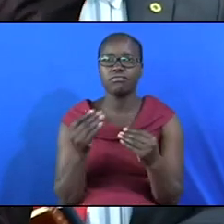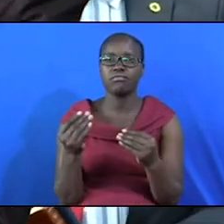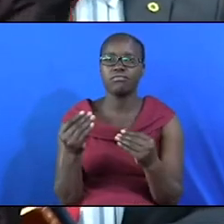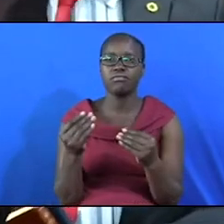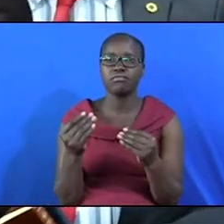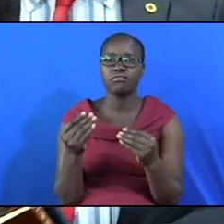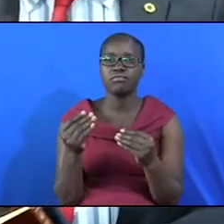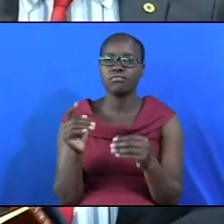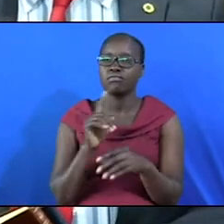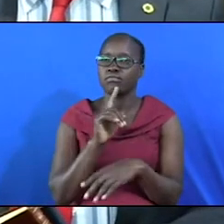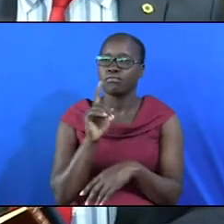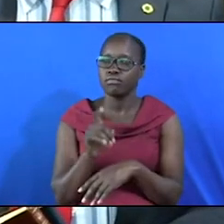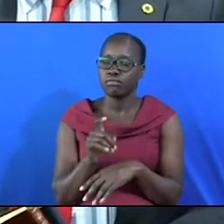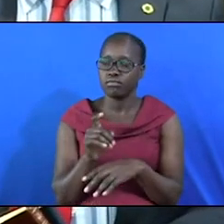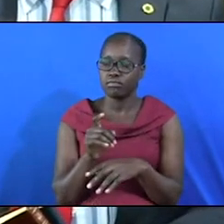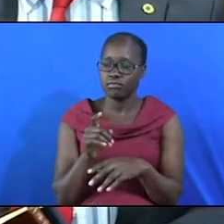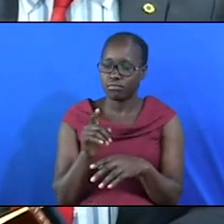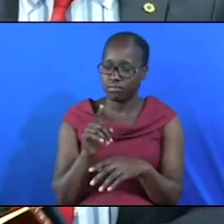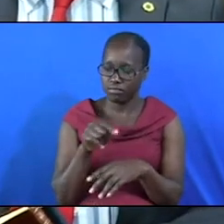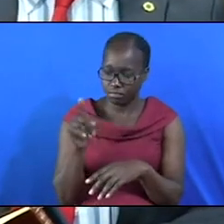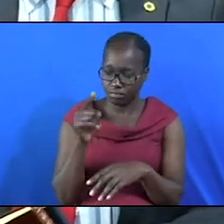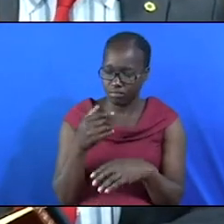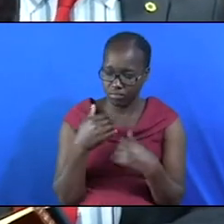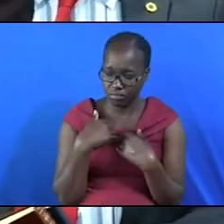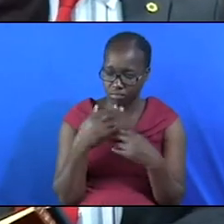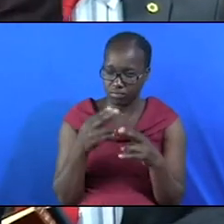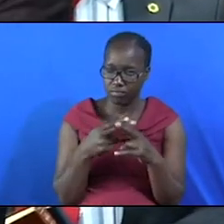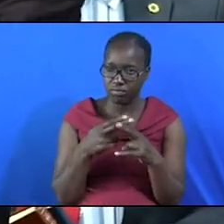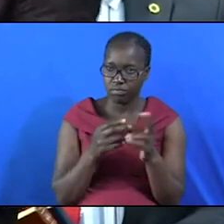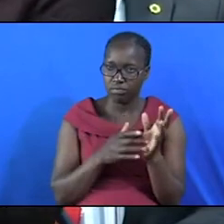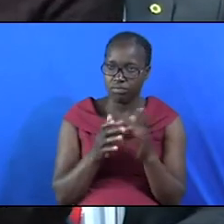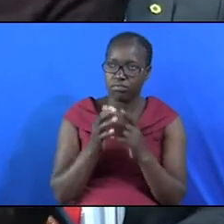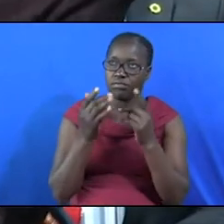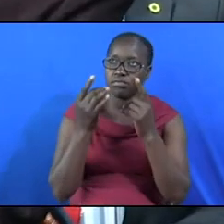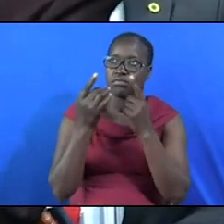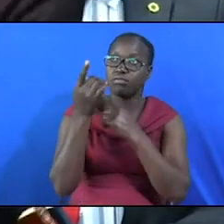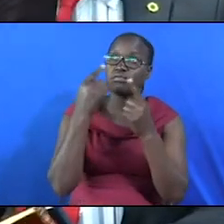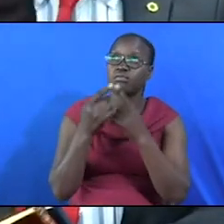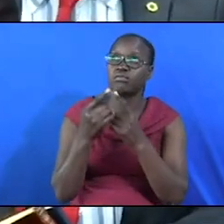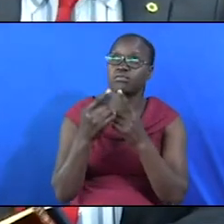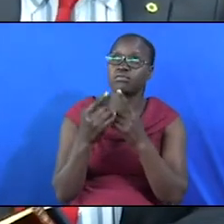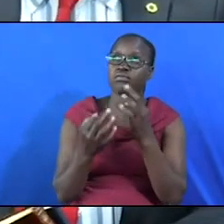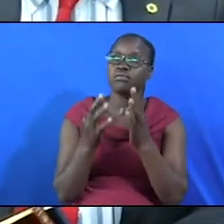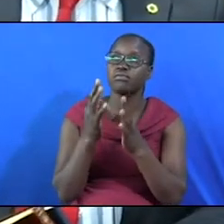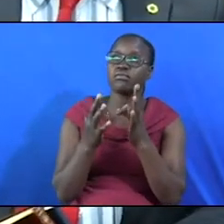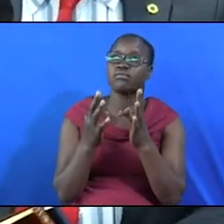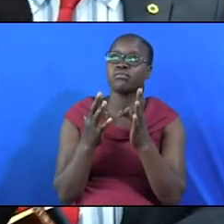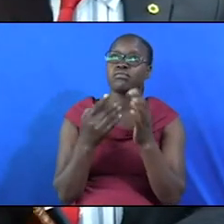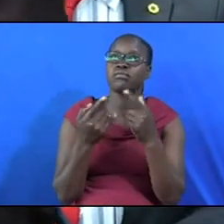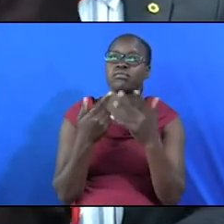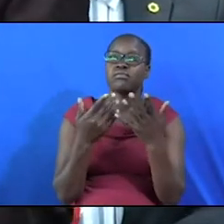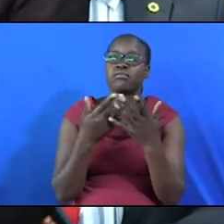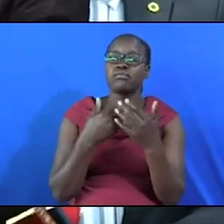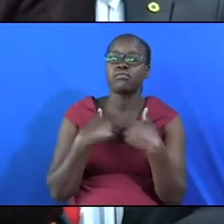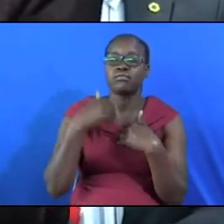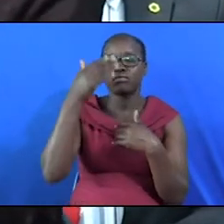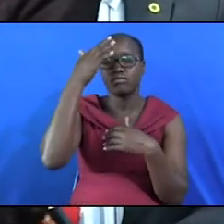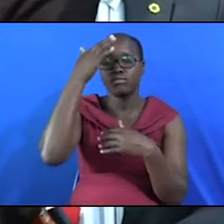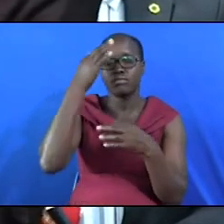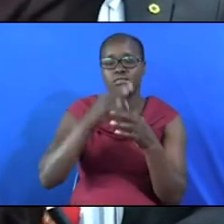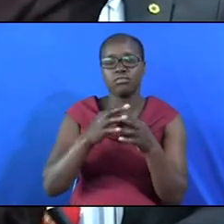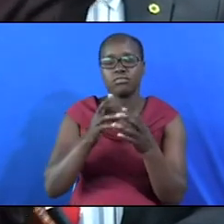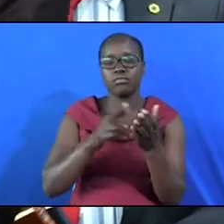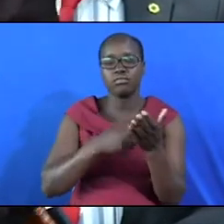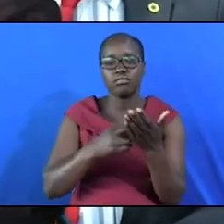question, will you be missed? Because soon Christ will come. But if you live a good life down here, a faithful life, a